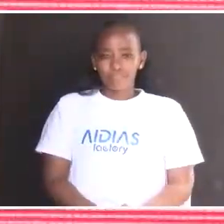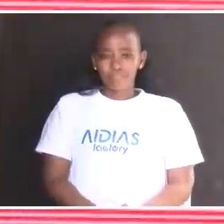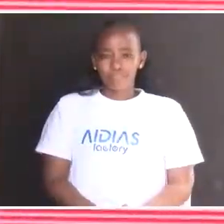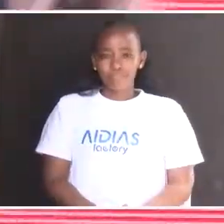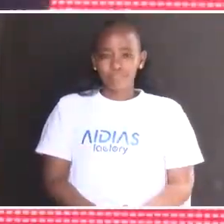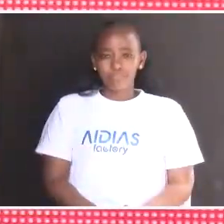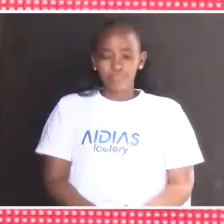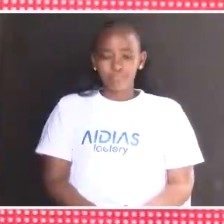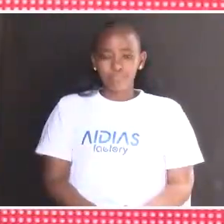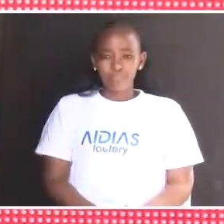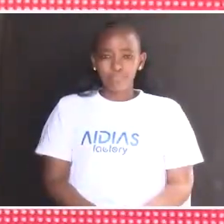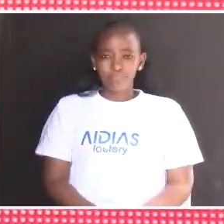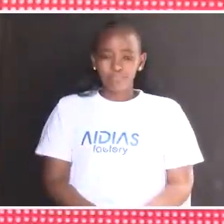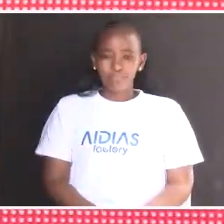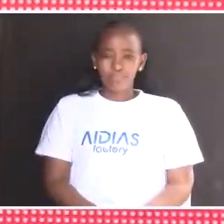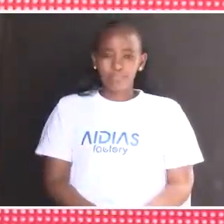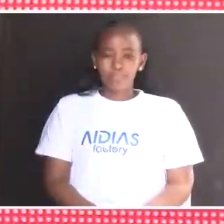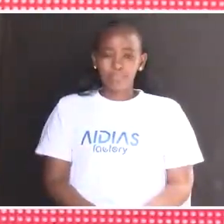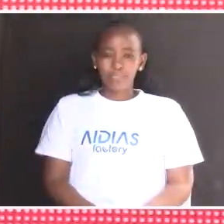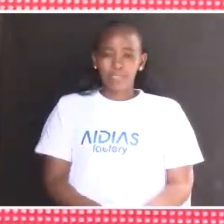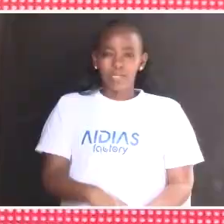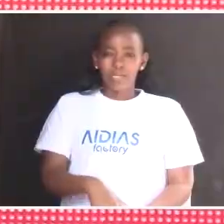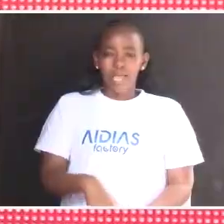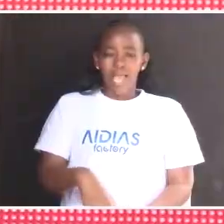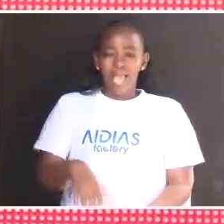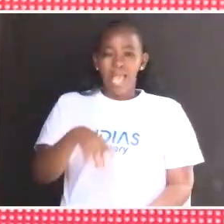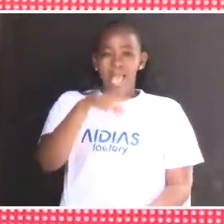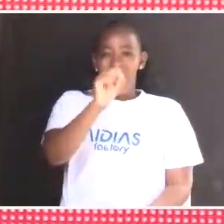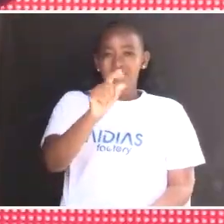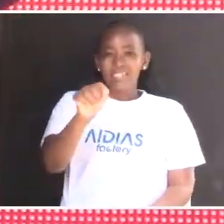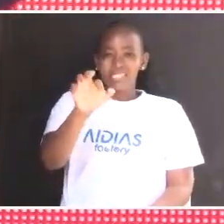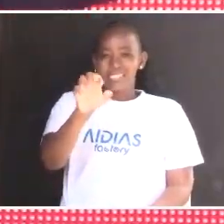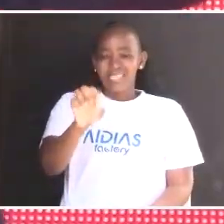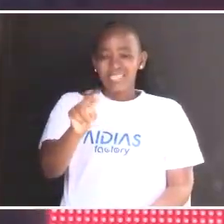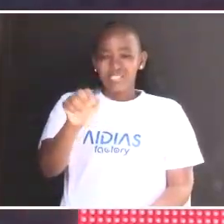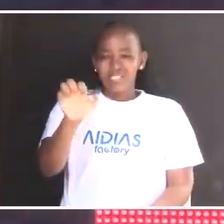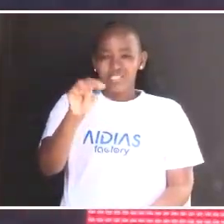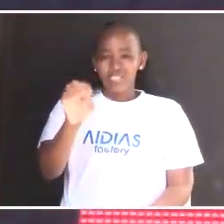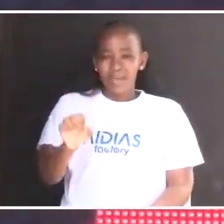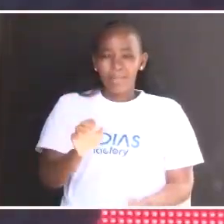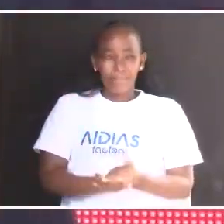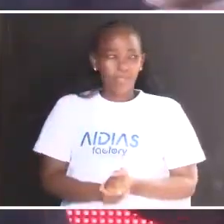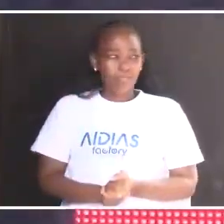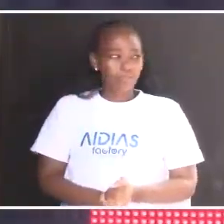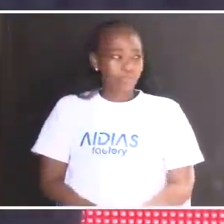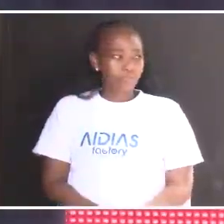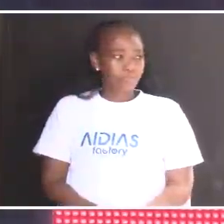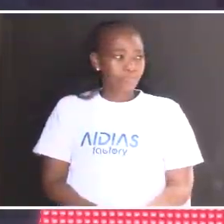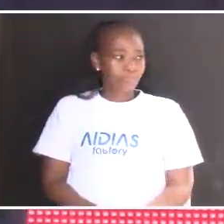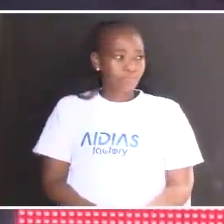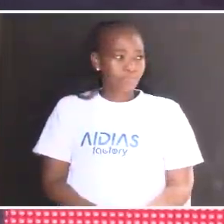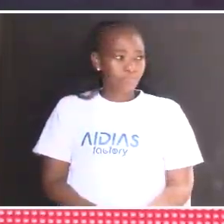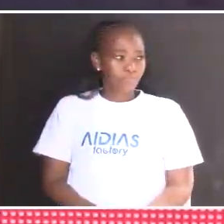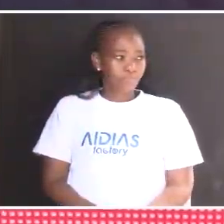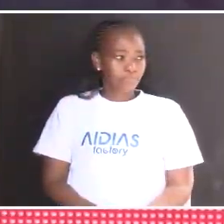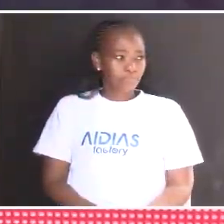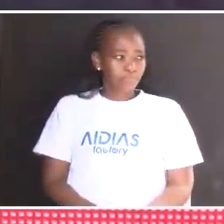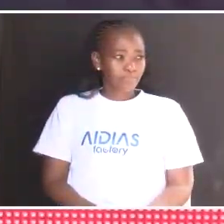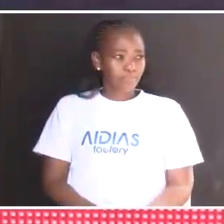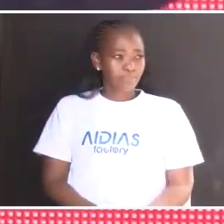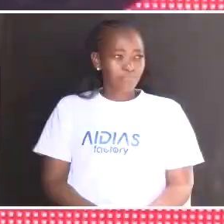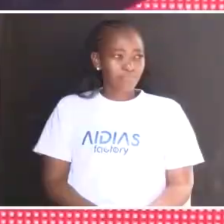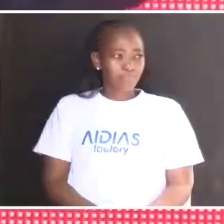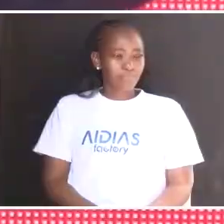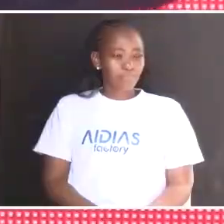kando. Aya, msanii ako na stage name. I want to use a stage name that, yeah. Your stage name is, mpatie microphone. We just hear the stage